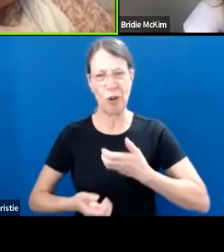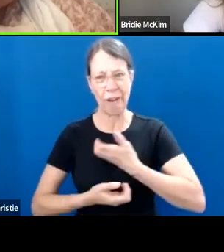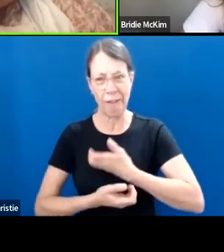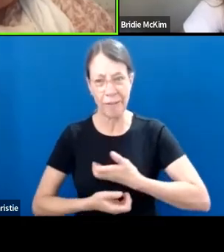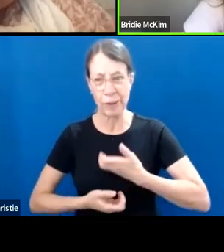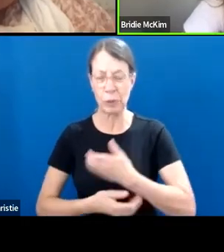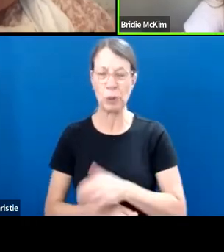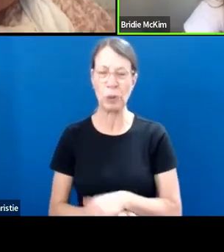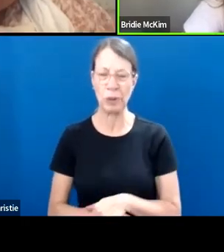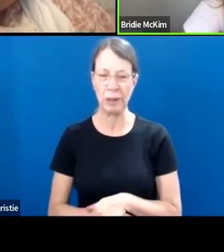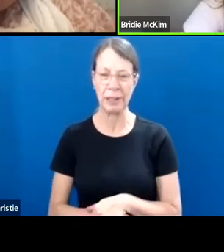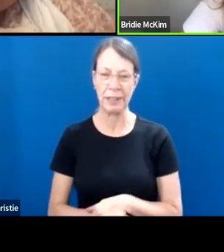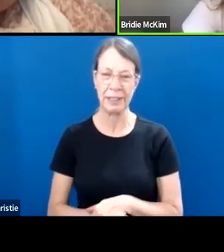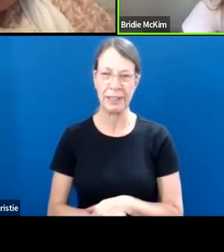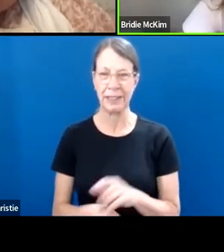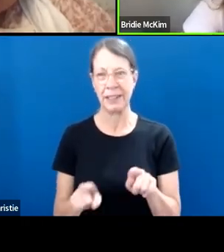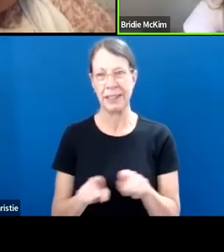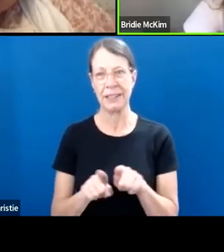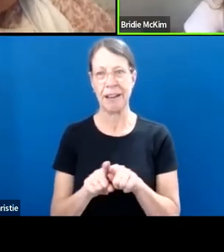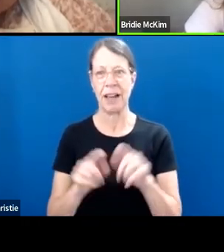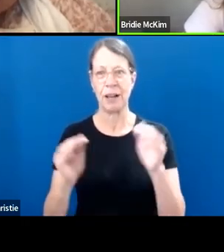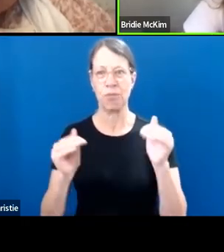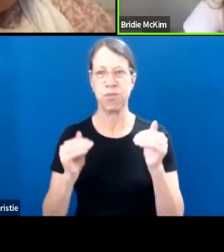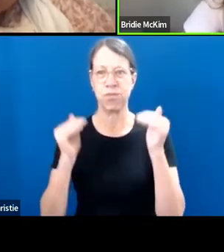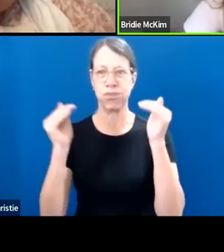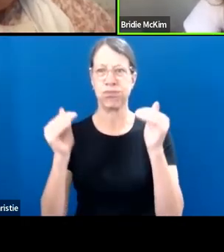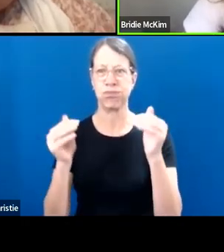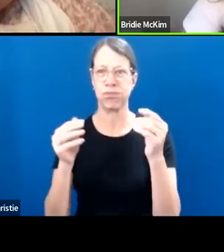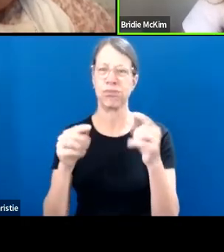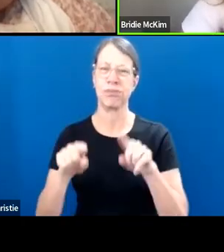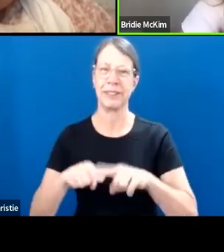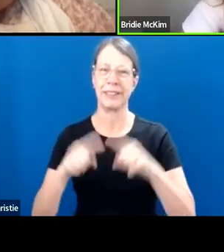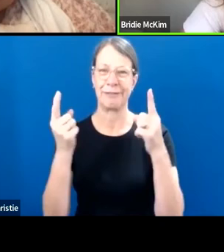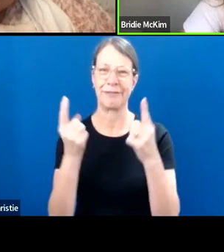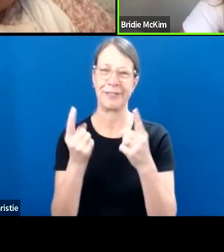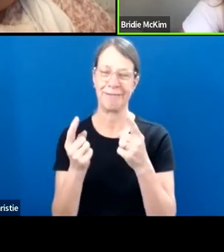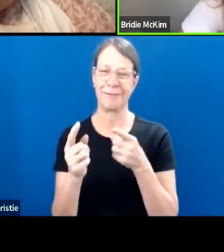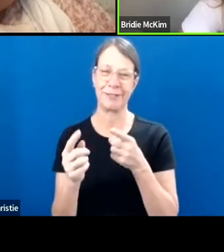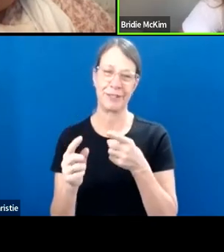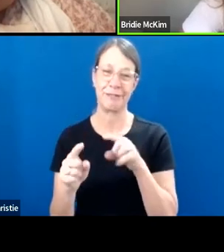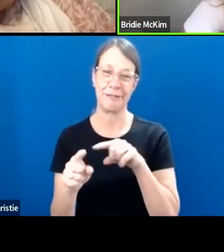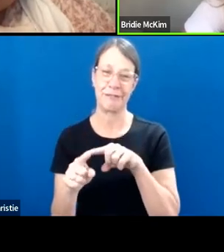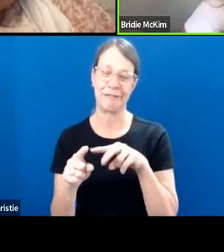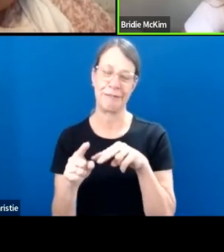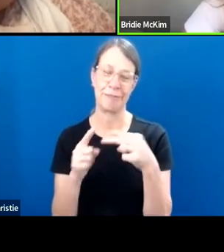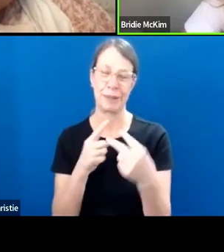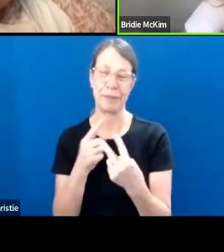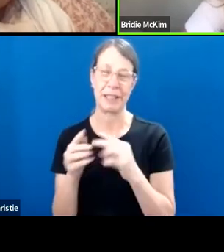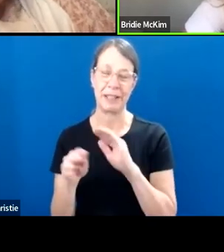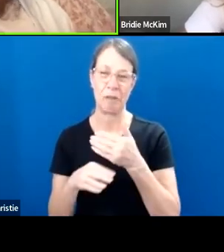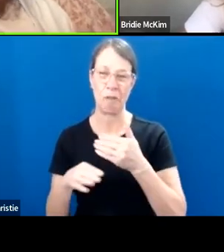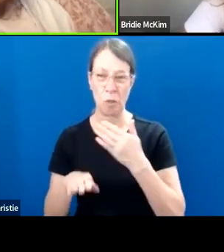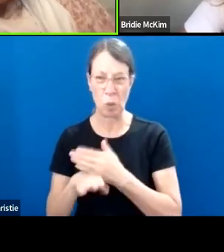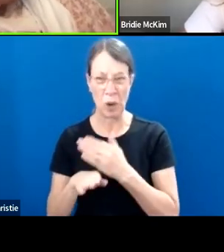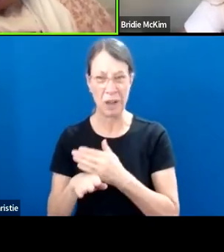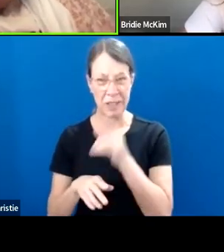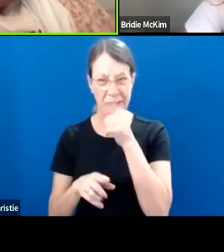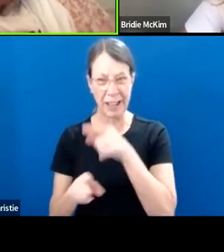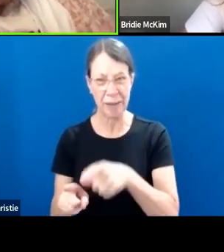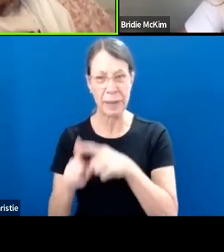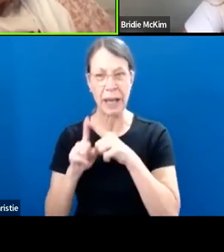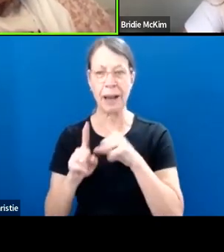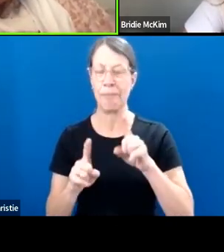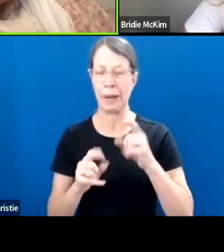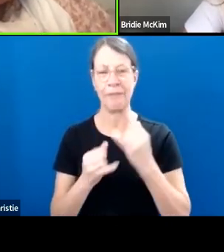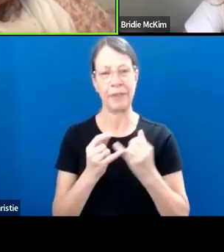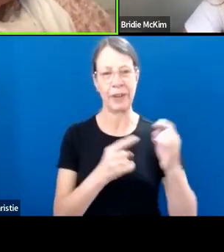It's a whole other level of work we need to do, which can be taxing, but it's important. Yeah, and it's